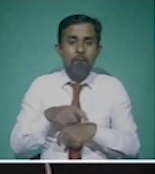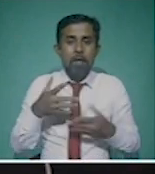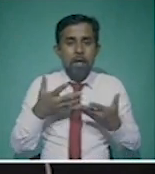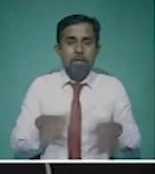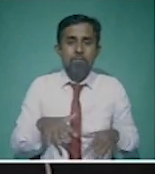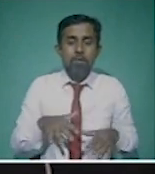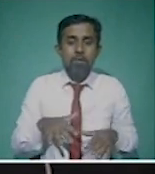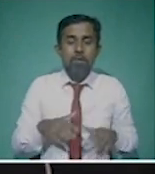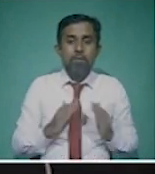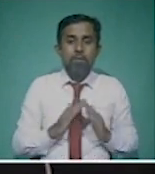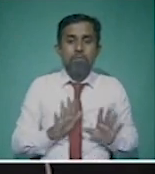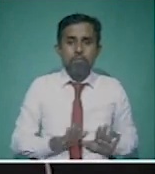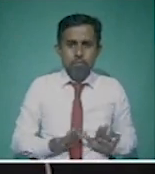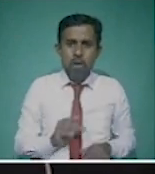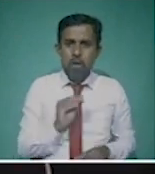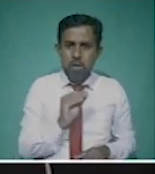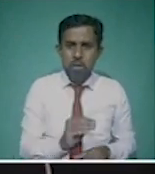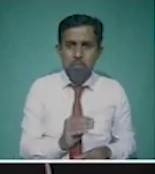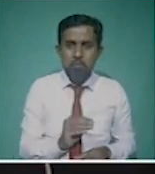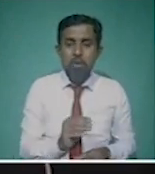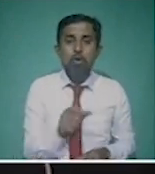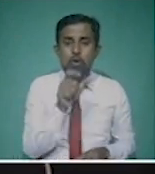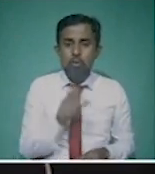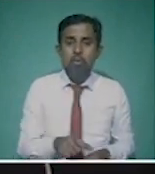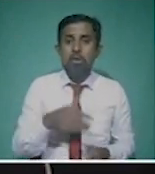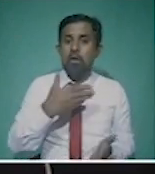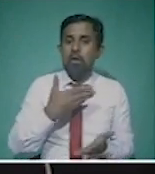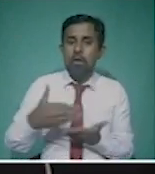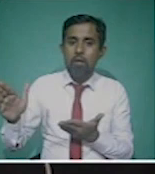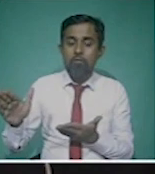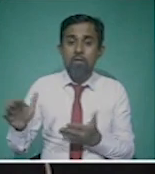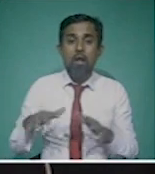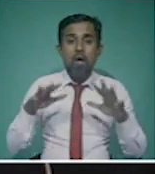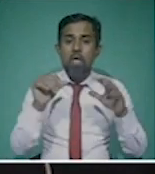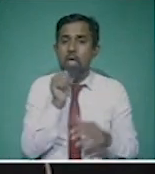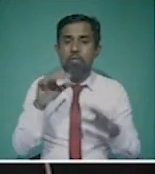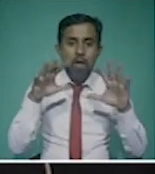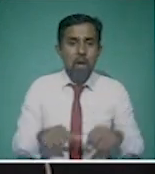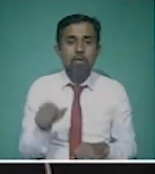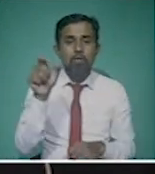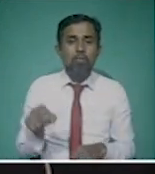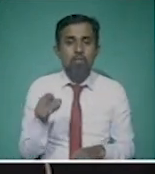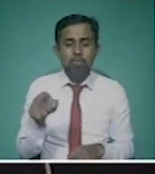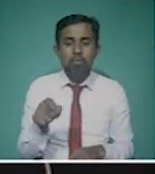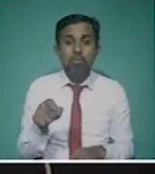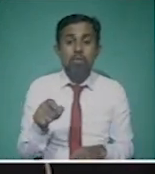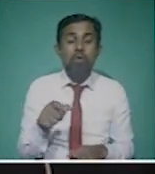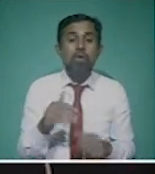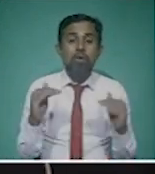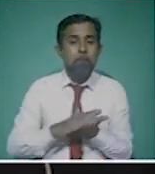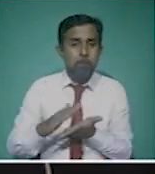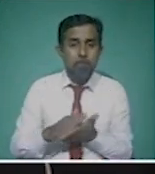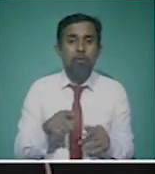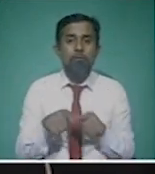a very welcome piece of legislation, and I also observe from the comments made by the minister that previous